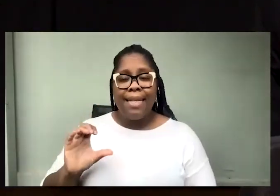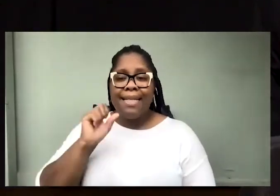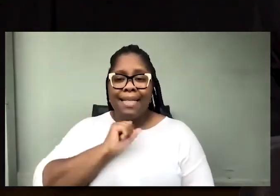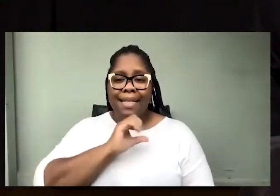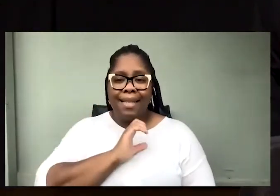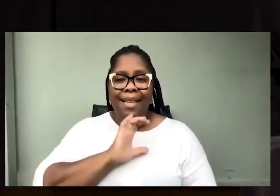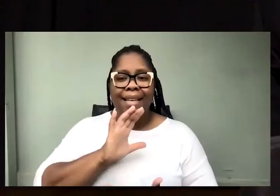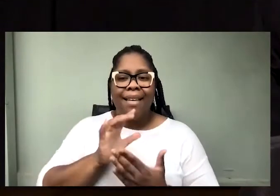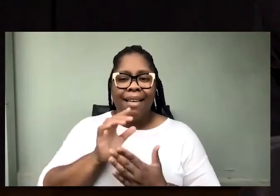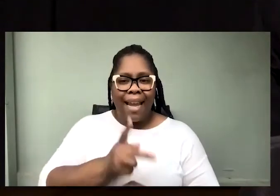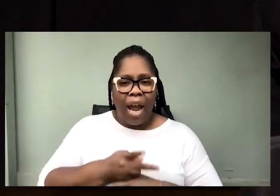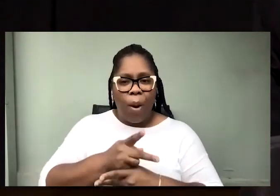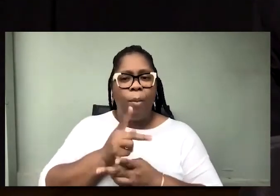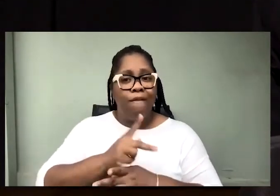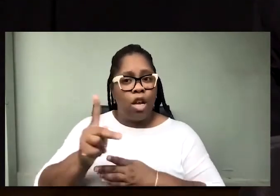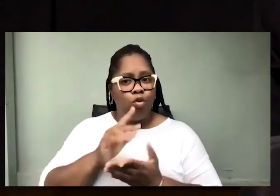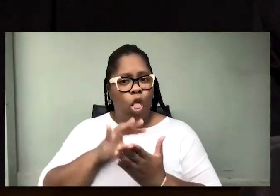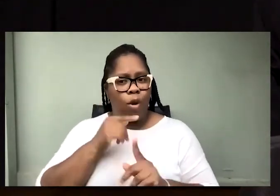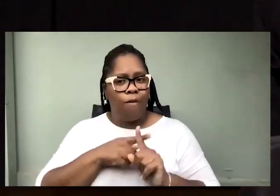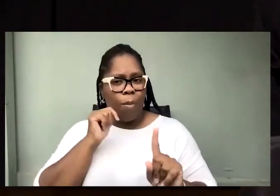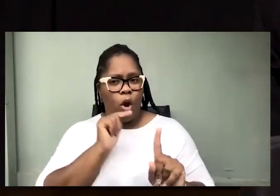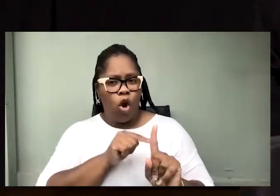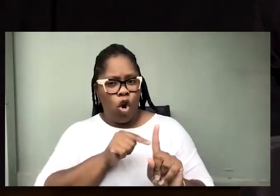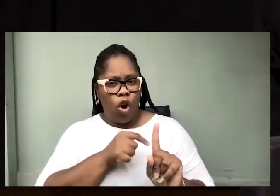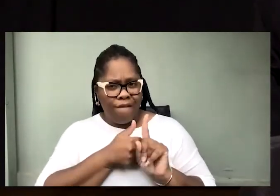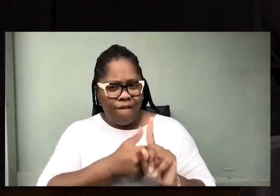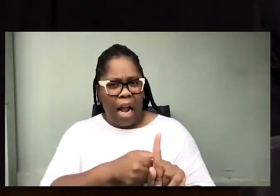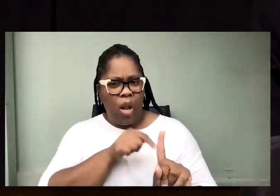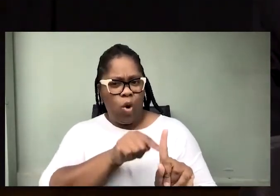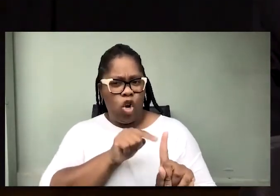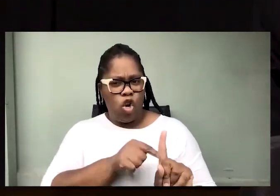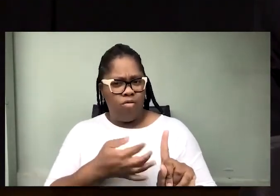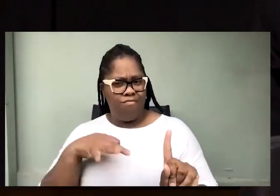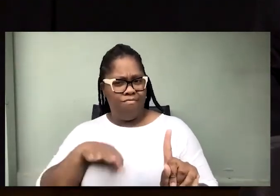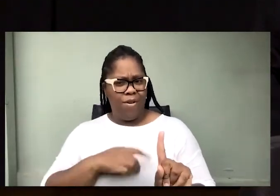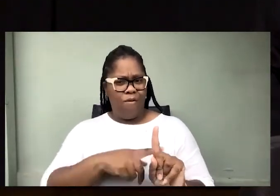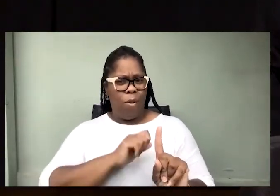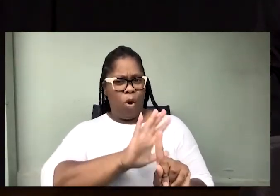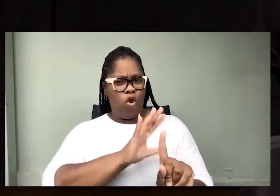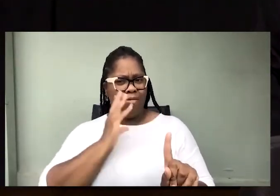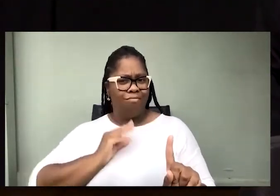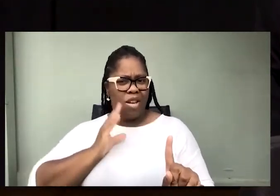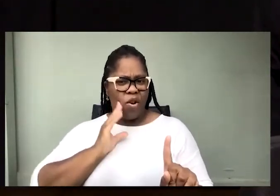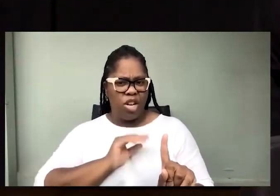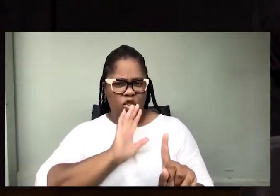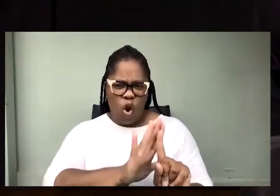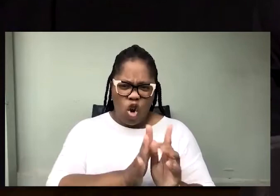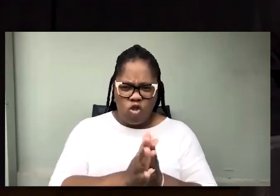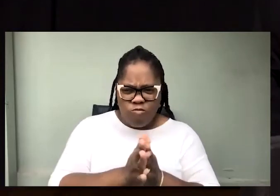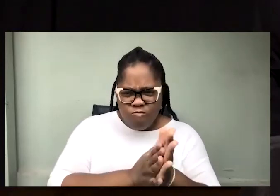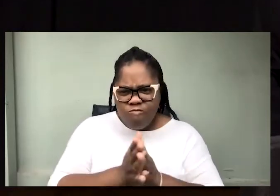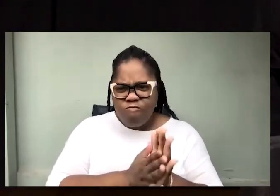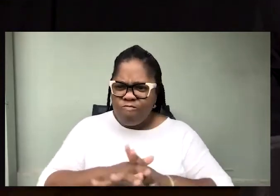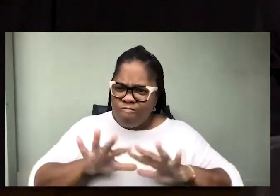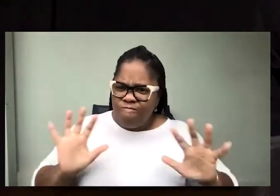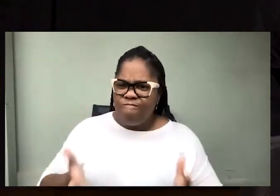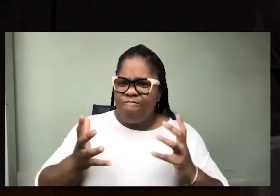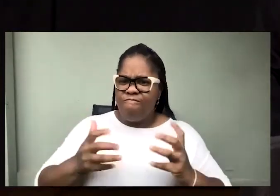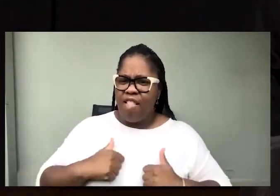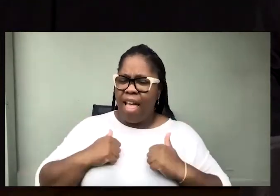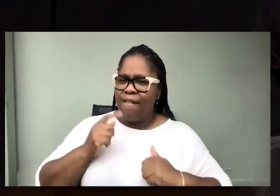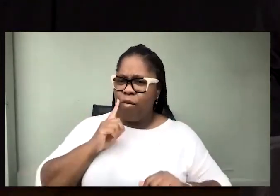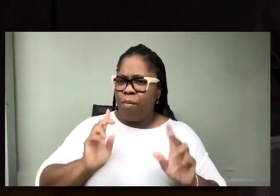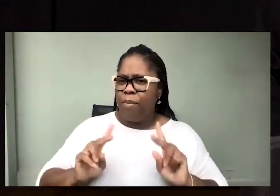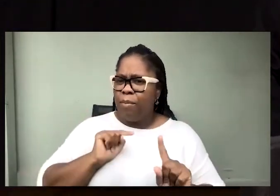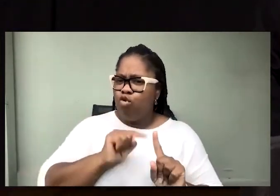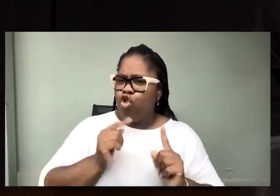her, followed her lead, and benefited from her experience, her energetic drive to enhance the lives of those she